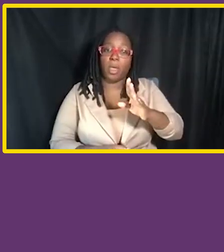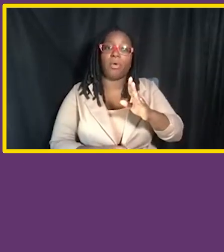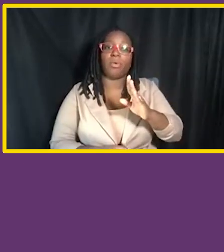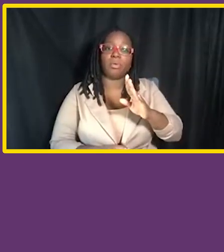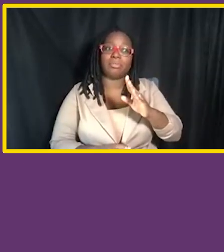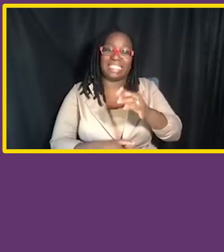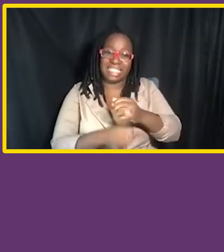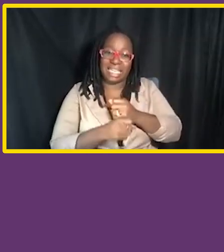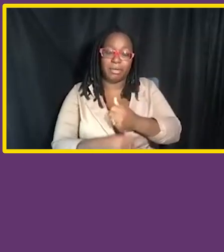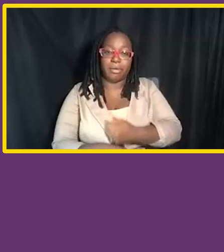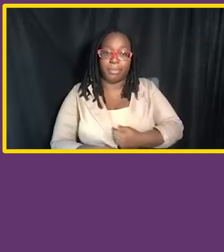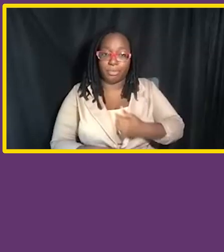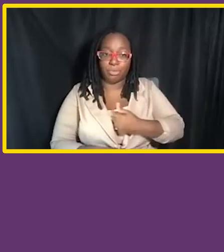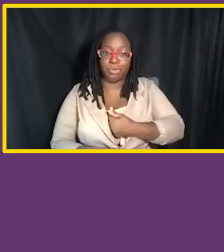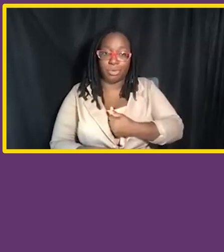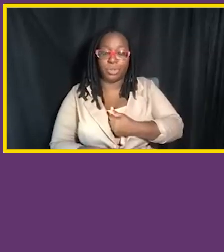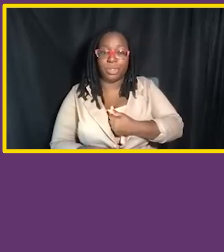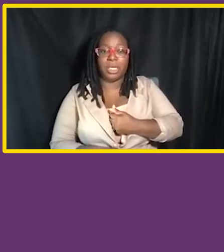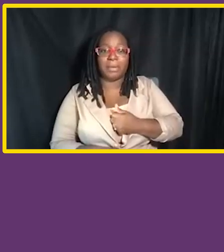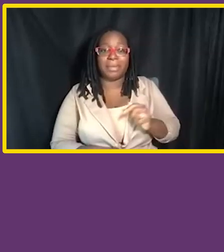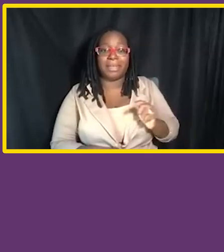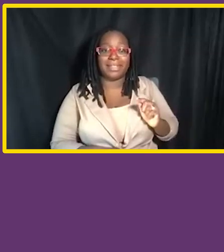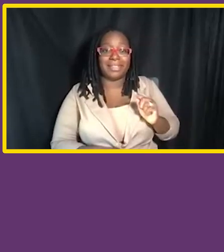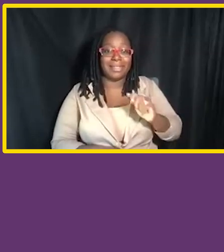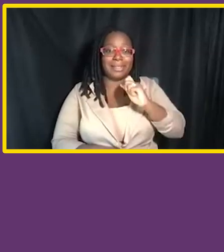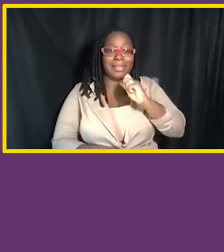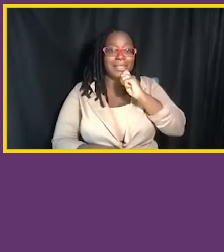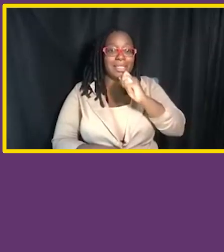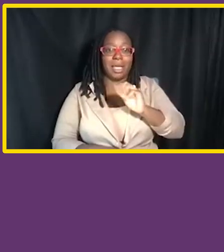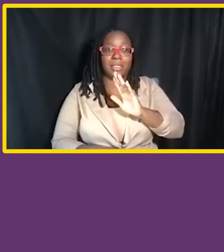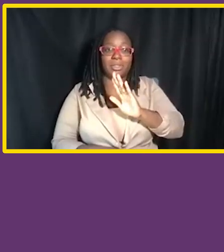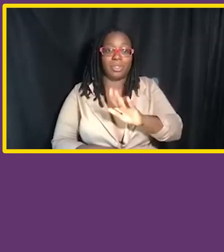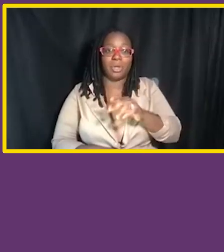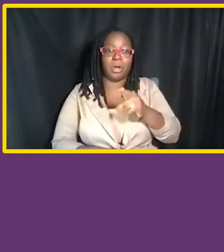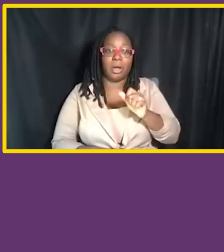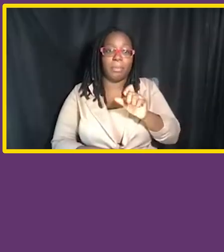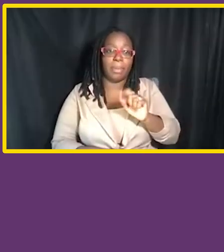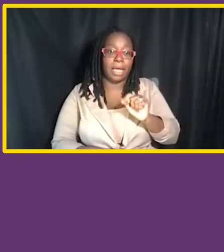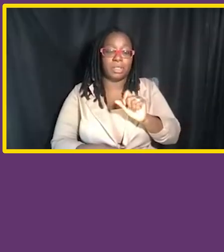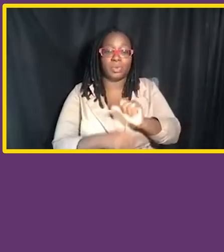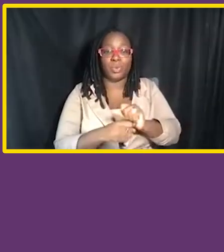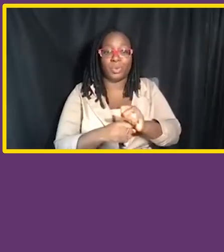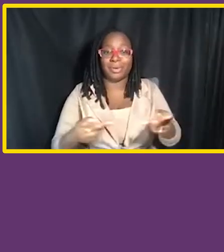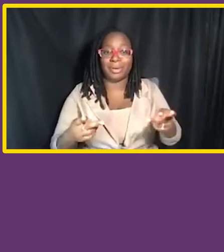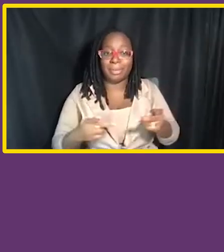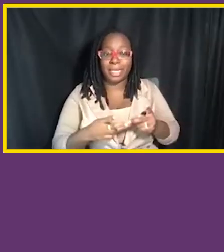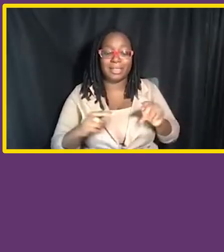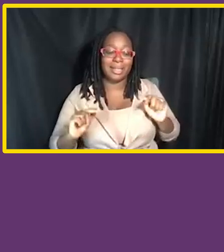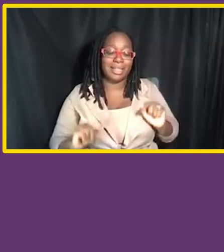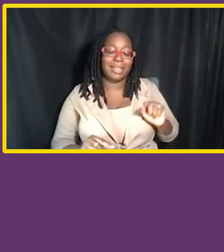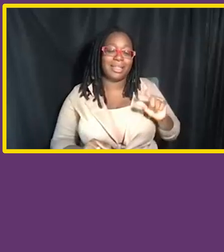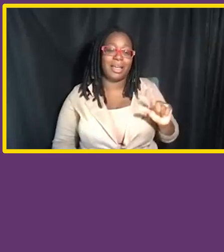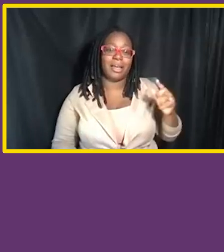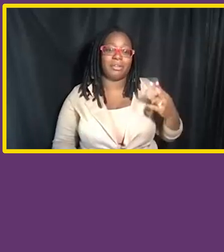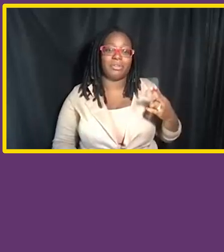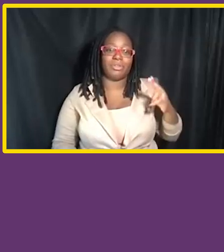apology, because this is not your past workplace. This is LTHJ Global. And I think, Amy, we've had examples of that as well,